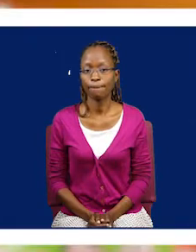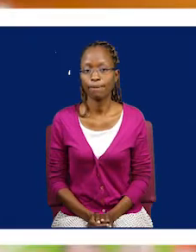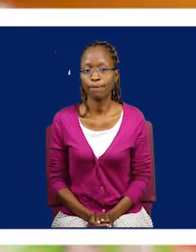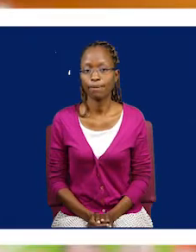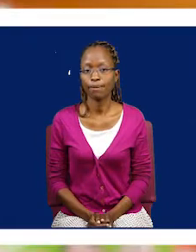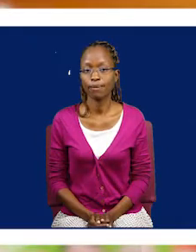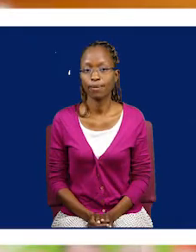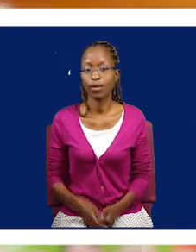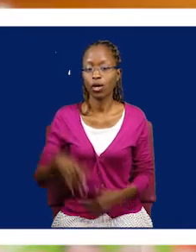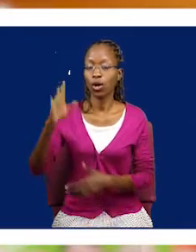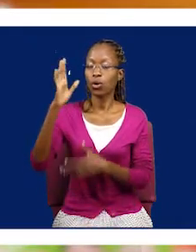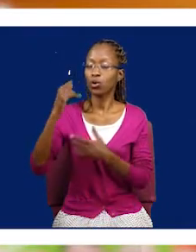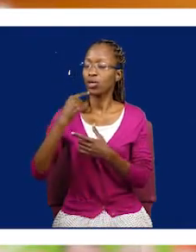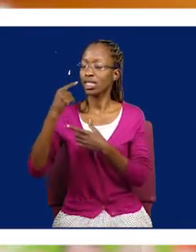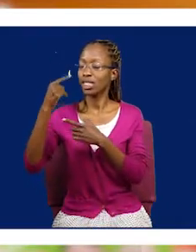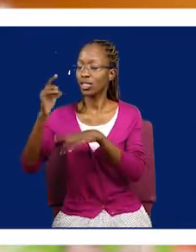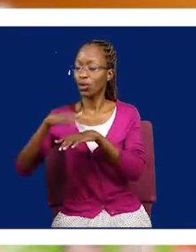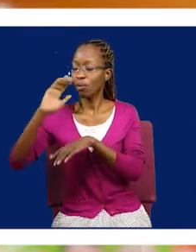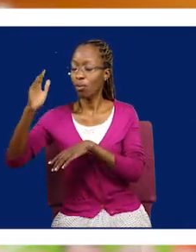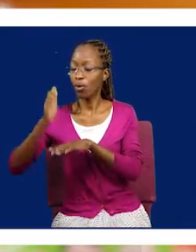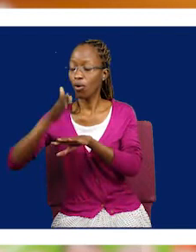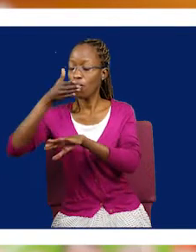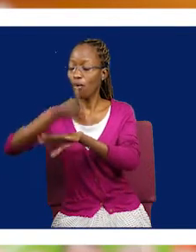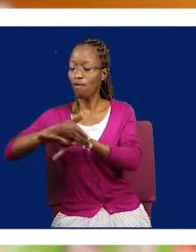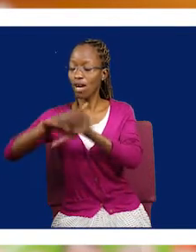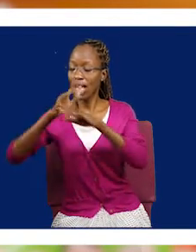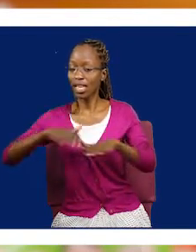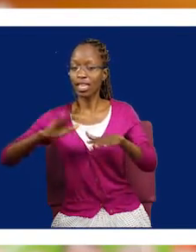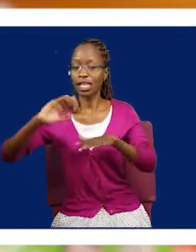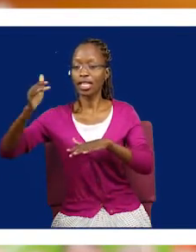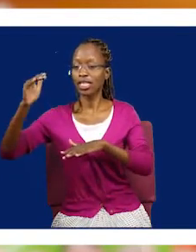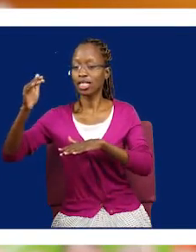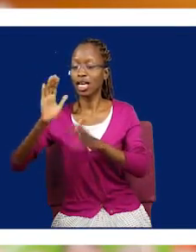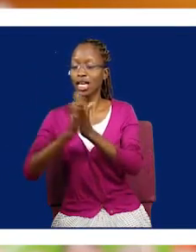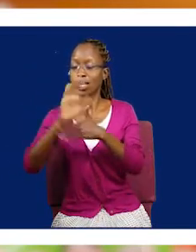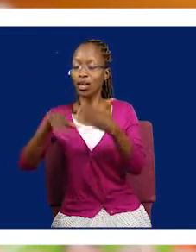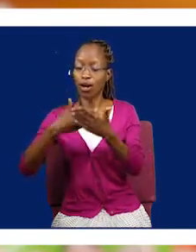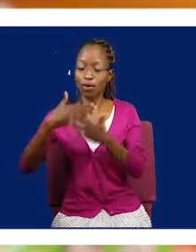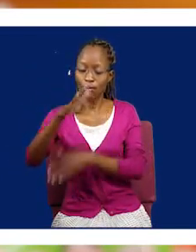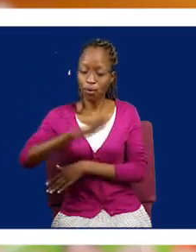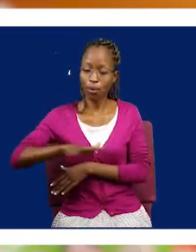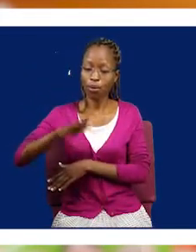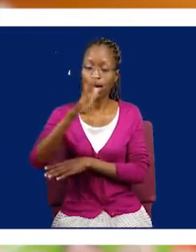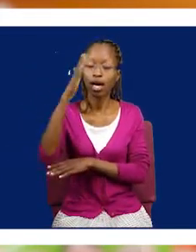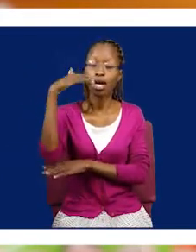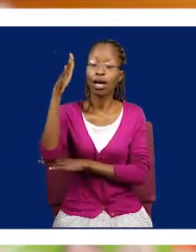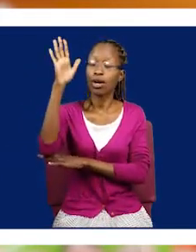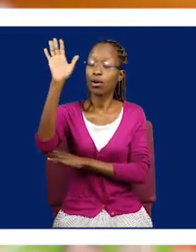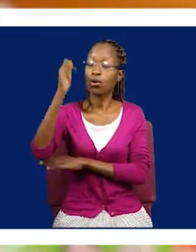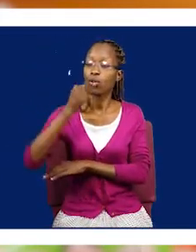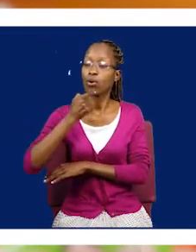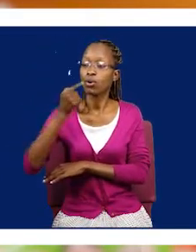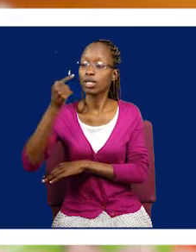Go tell it on the mountains, over the hills and